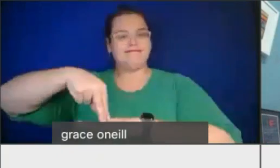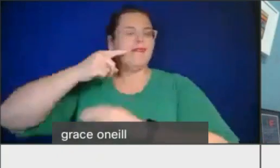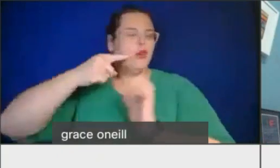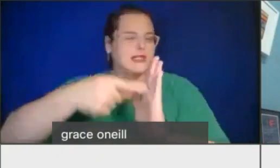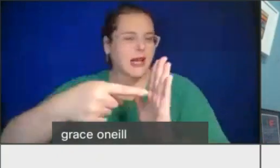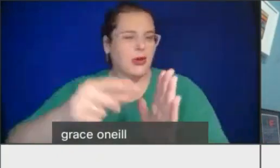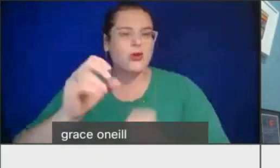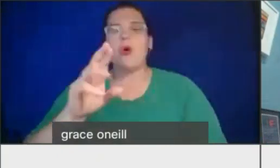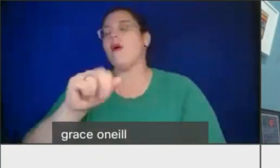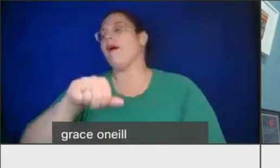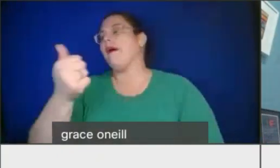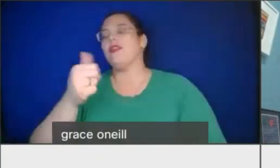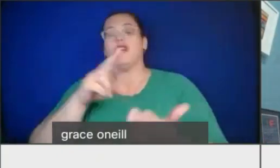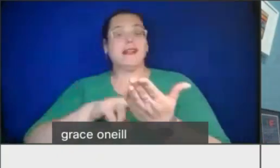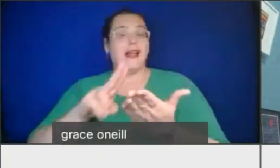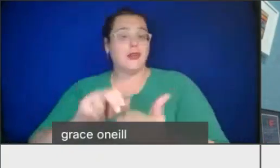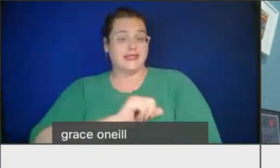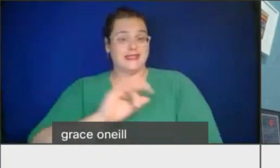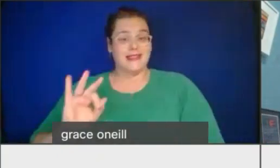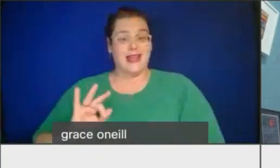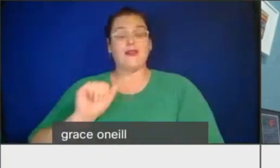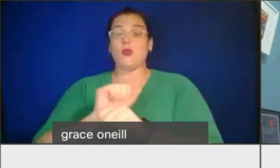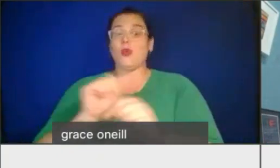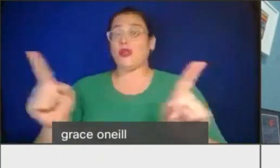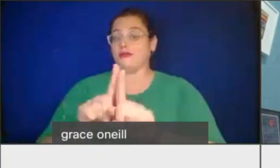staff who might work alongside of us.